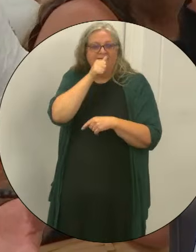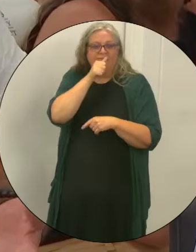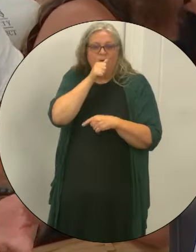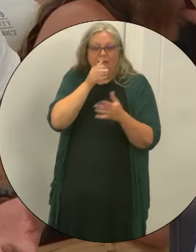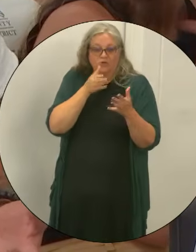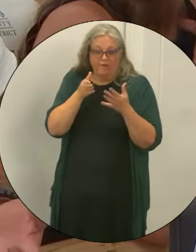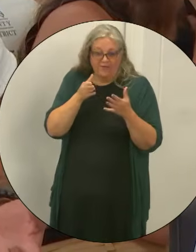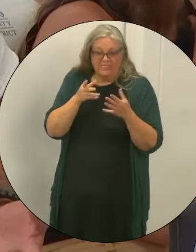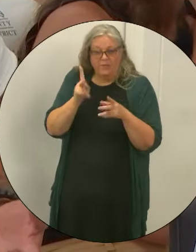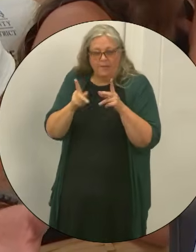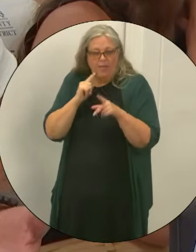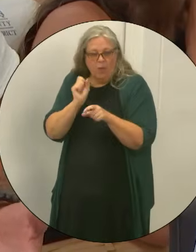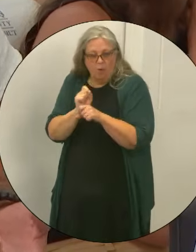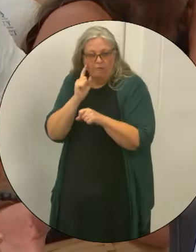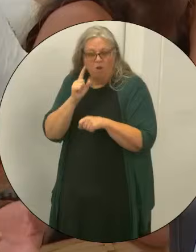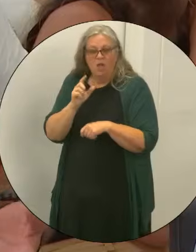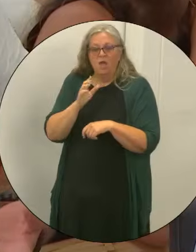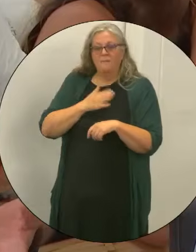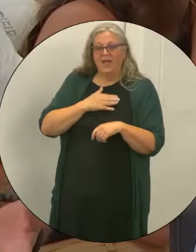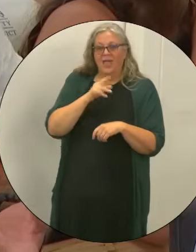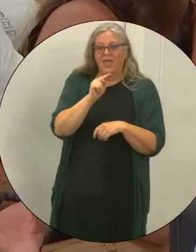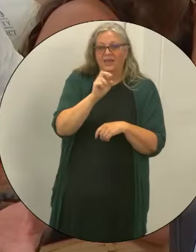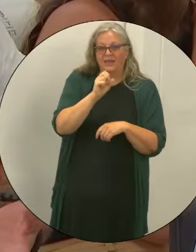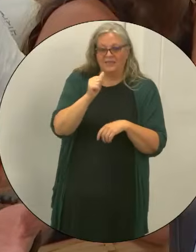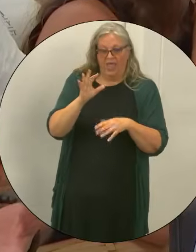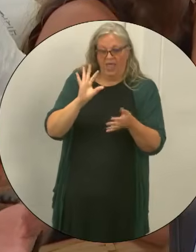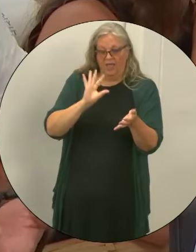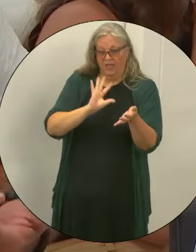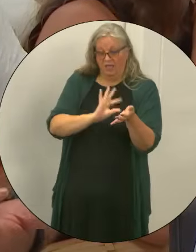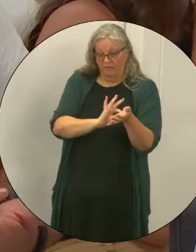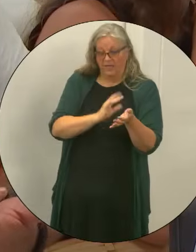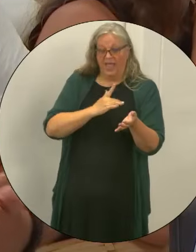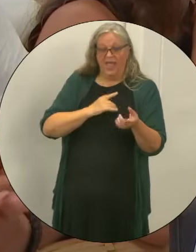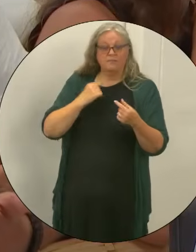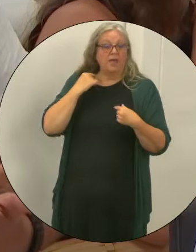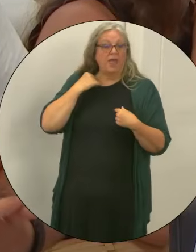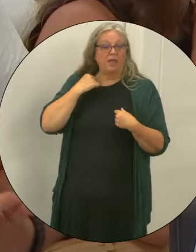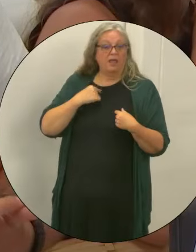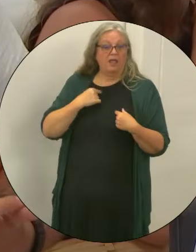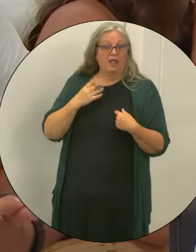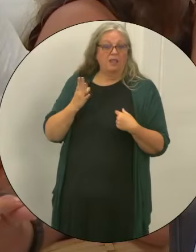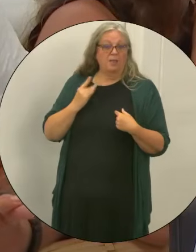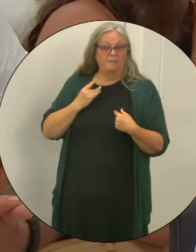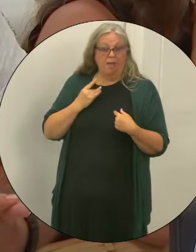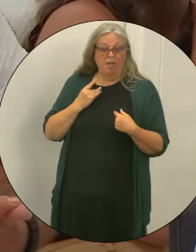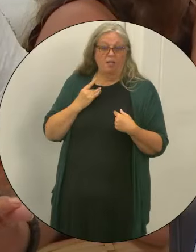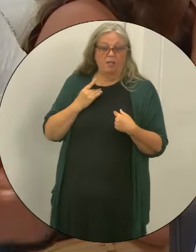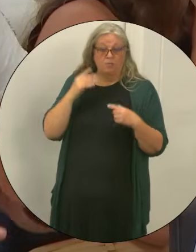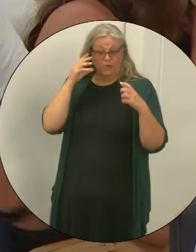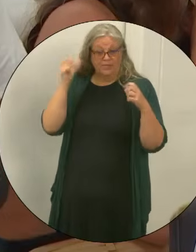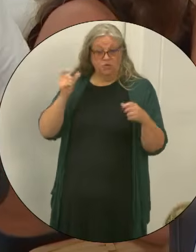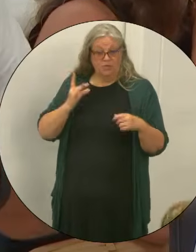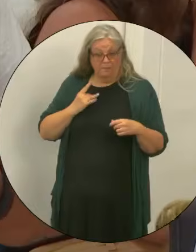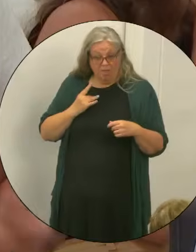He took my NSA cufflinks, my presidential lapel, and my